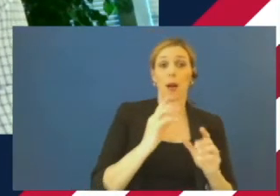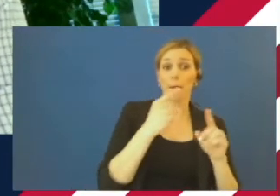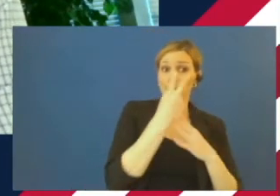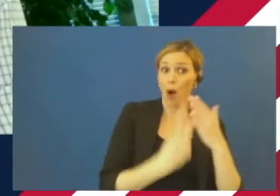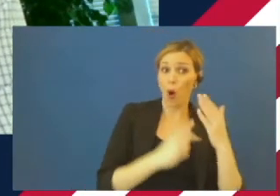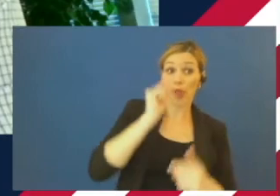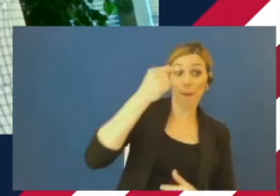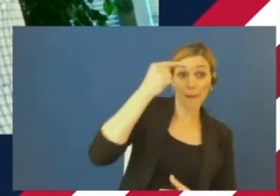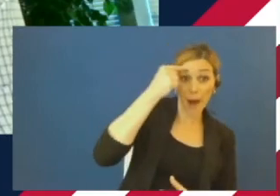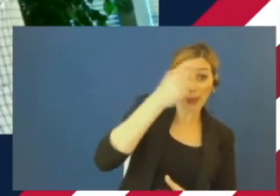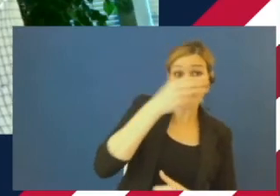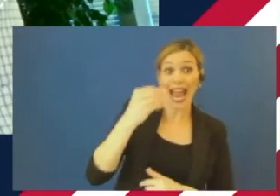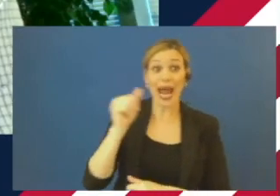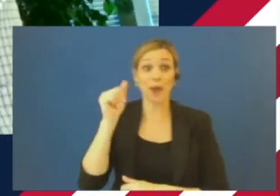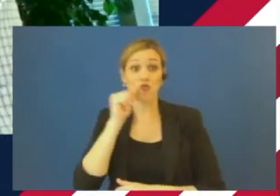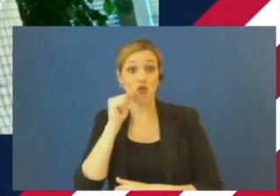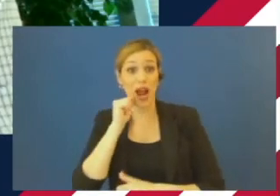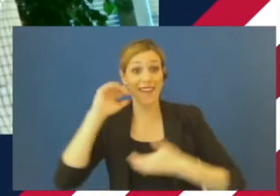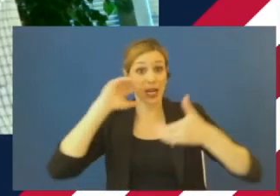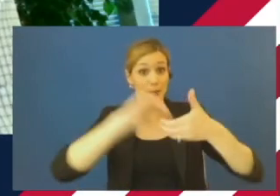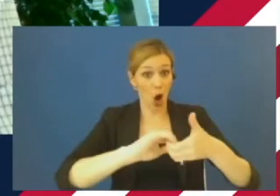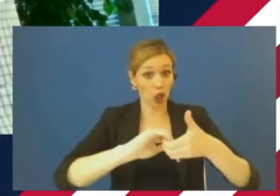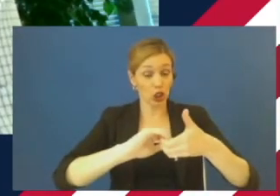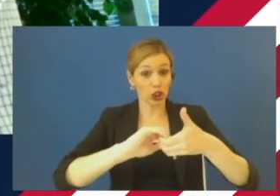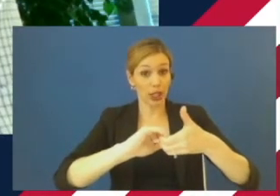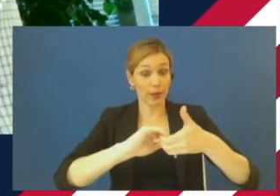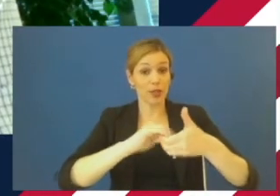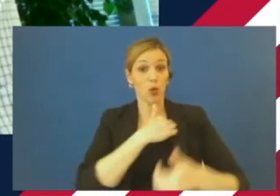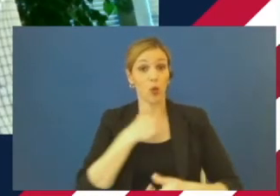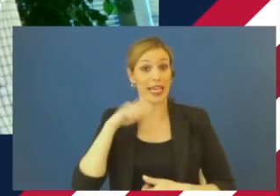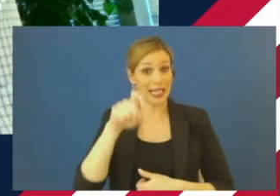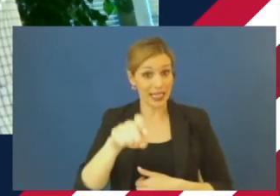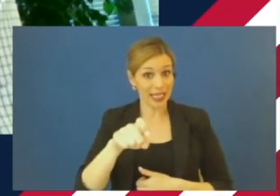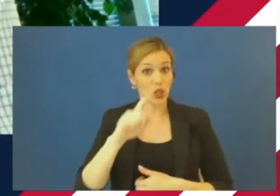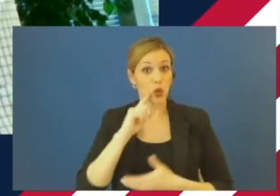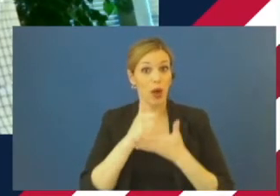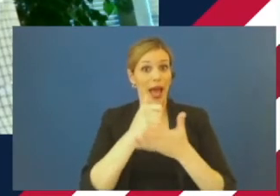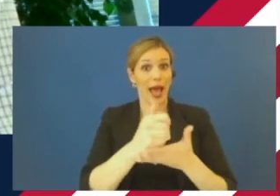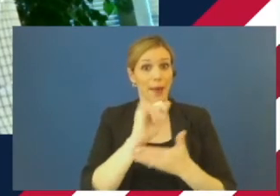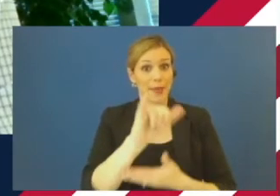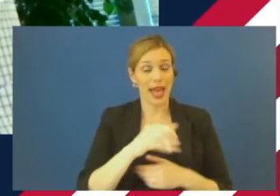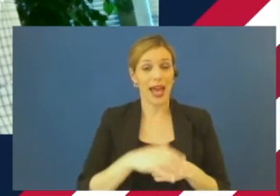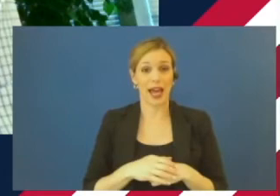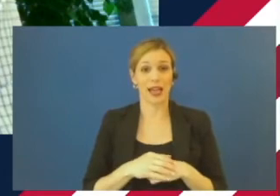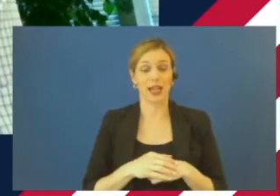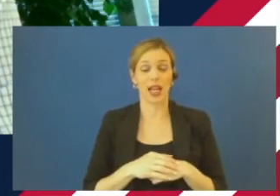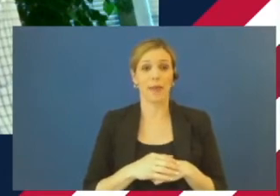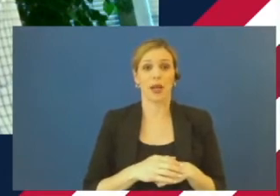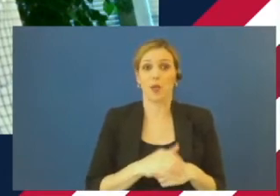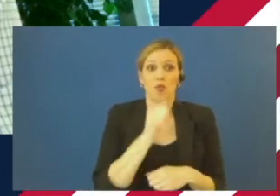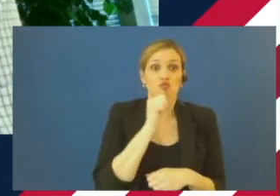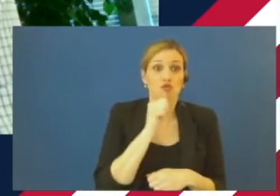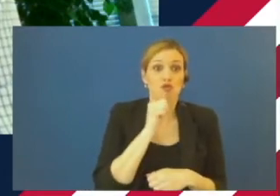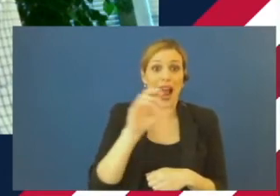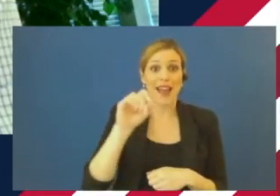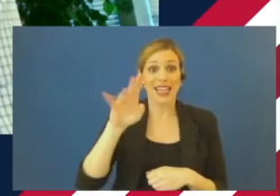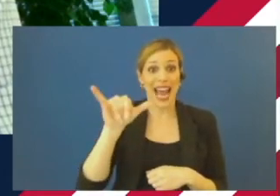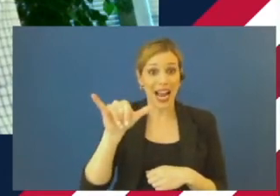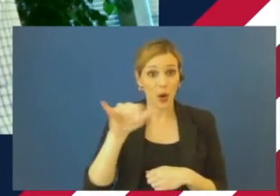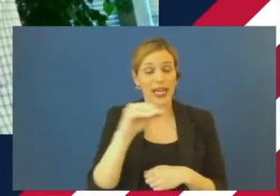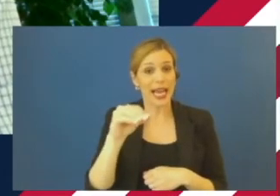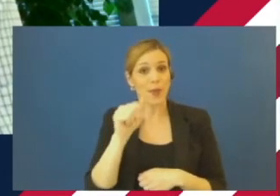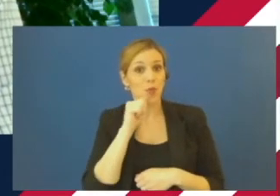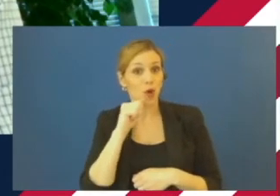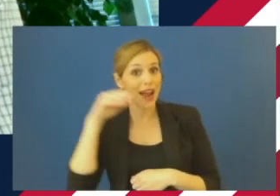platform that any public-private partnerships that entice private equity and private spending in America's infrastructure